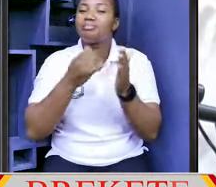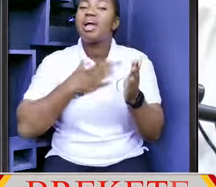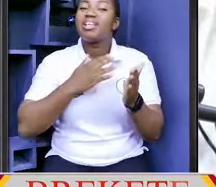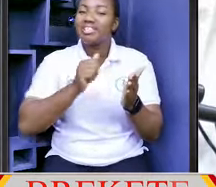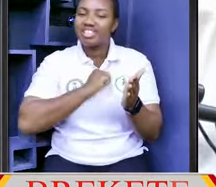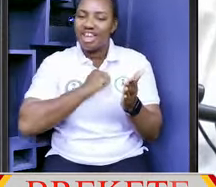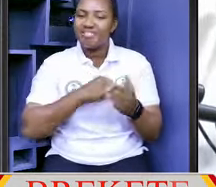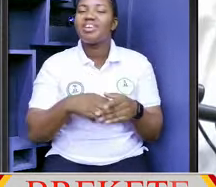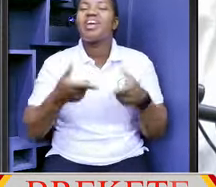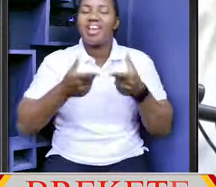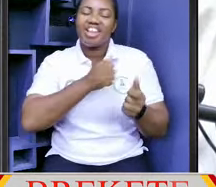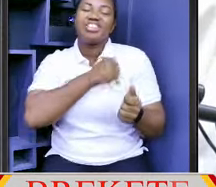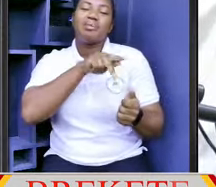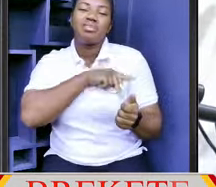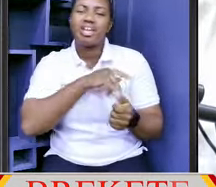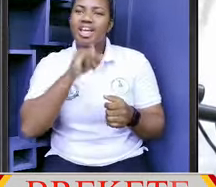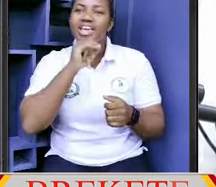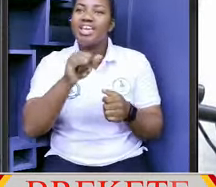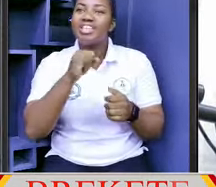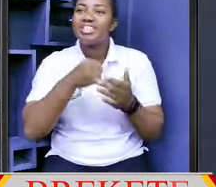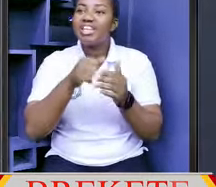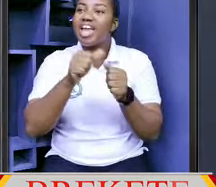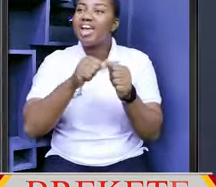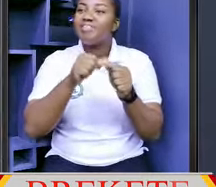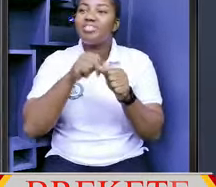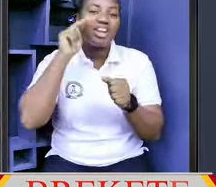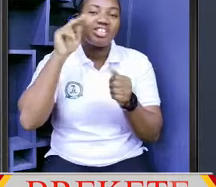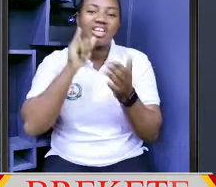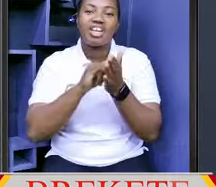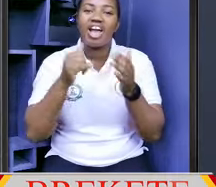Now every Nigerian get national ID card.